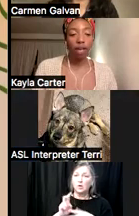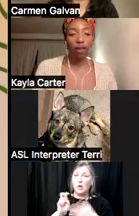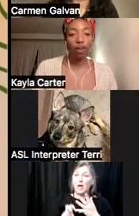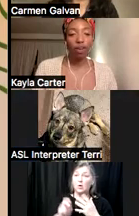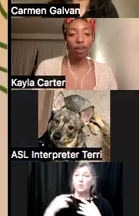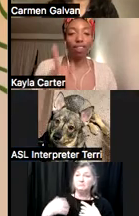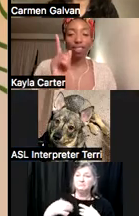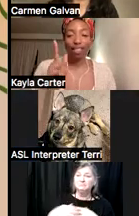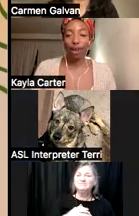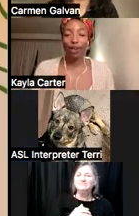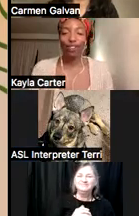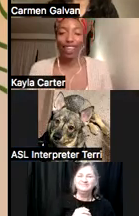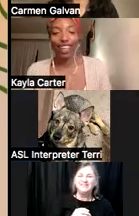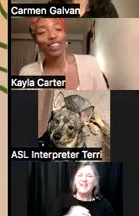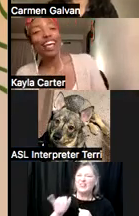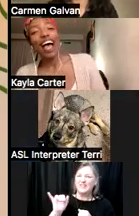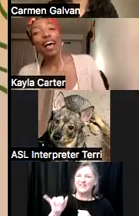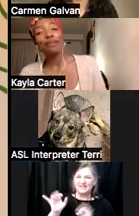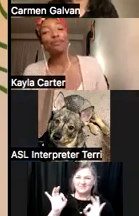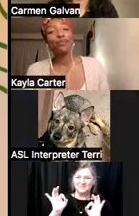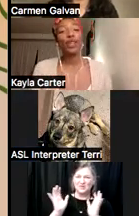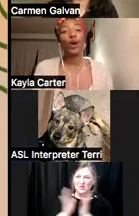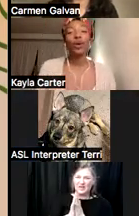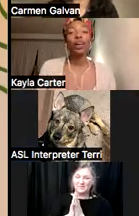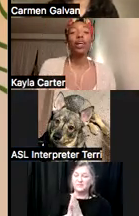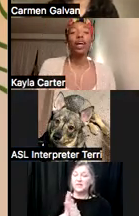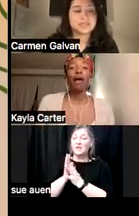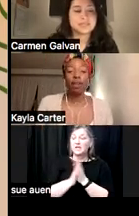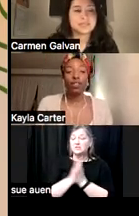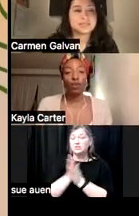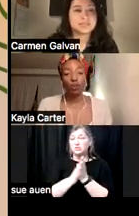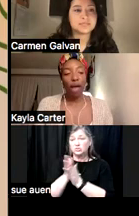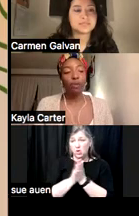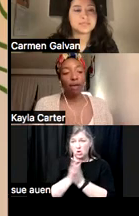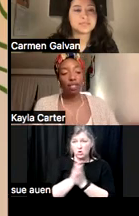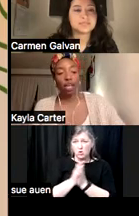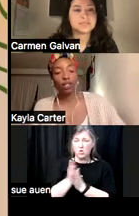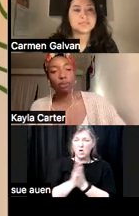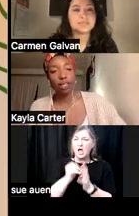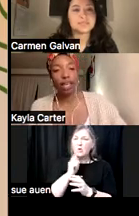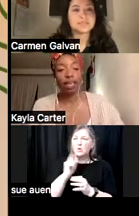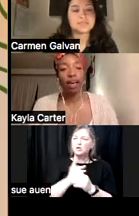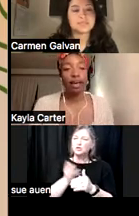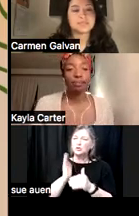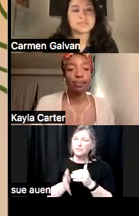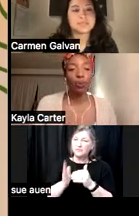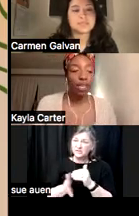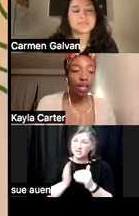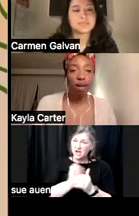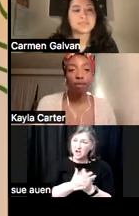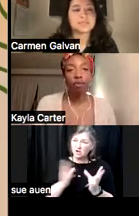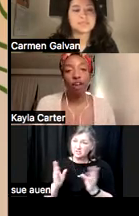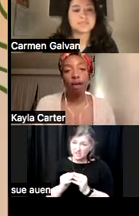Okay, that's better, thank you. So I wanted to round out this session by saying,